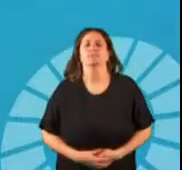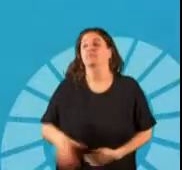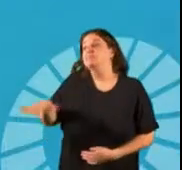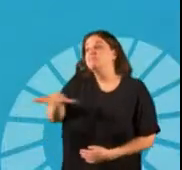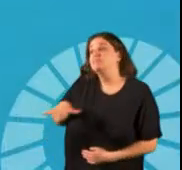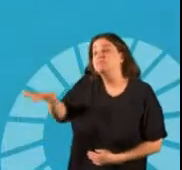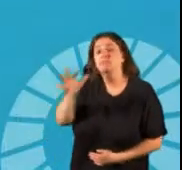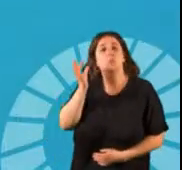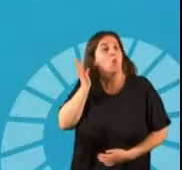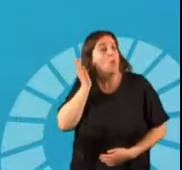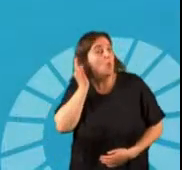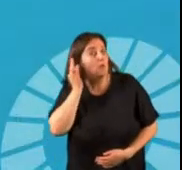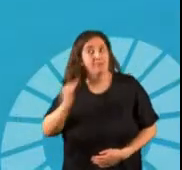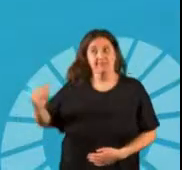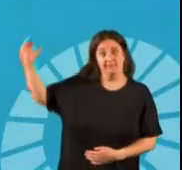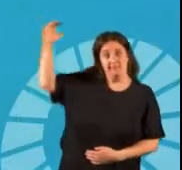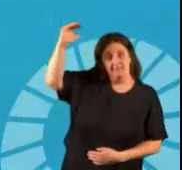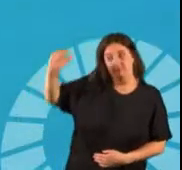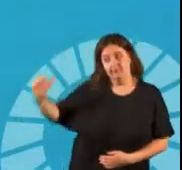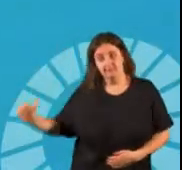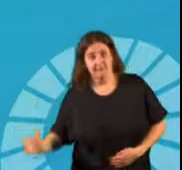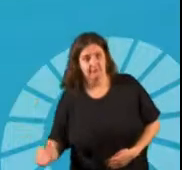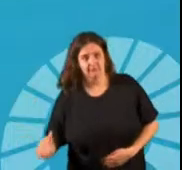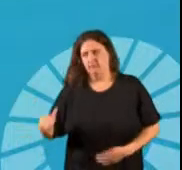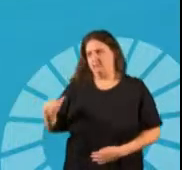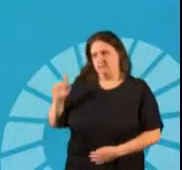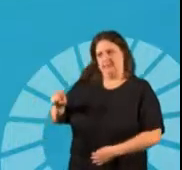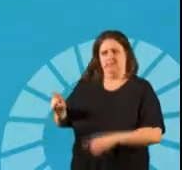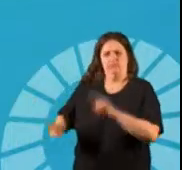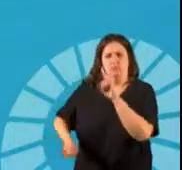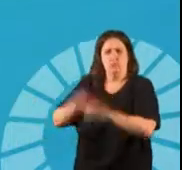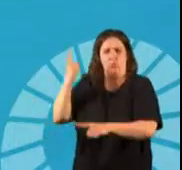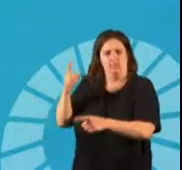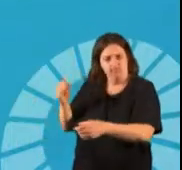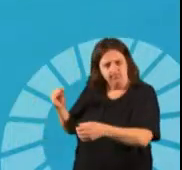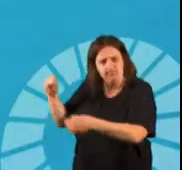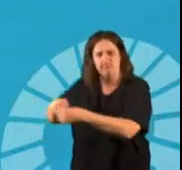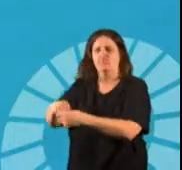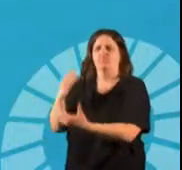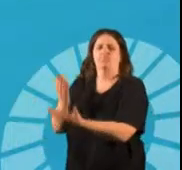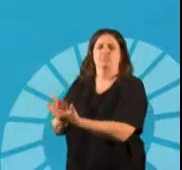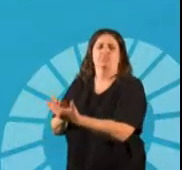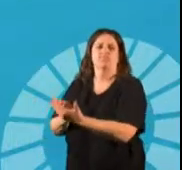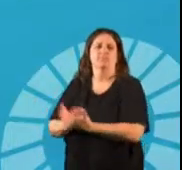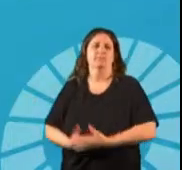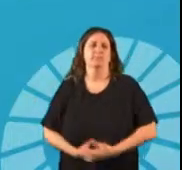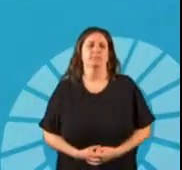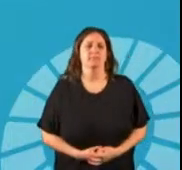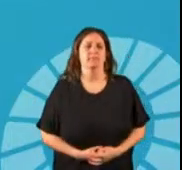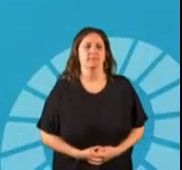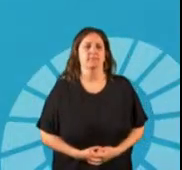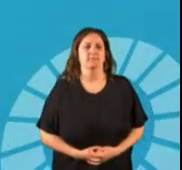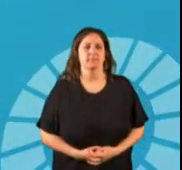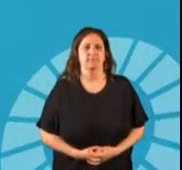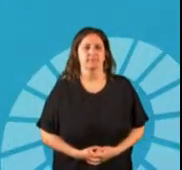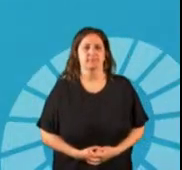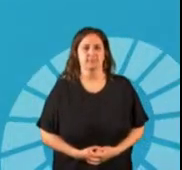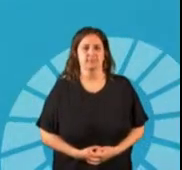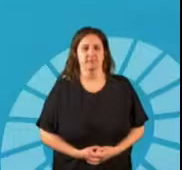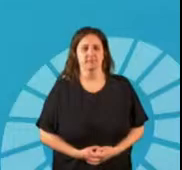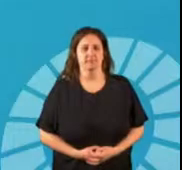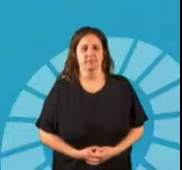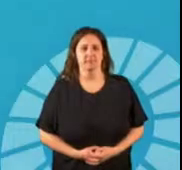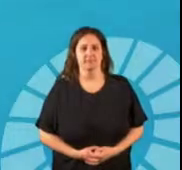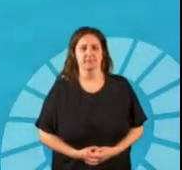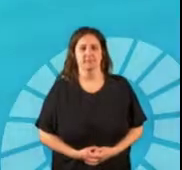area of our focus will be that of sexual health and reproductive rights. We participated in that group, that working group. I think you